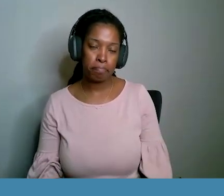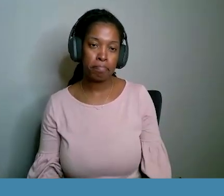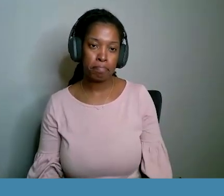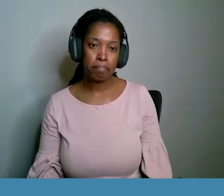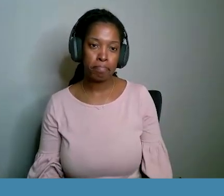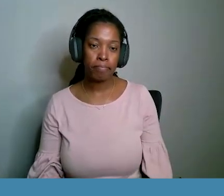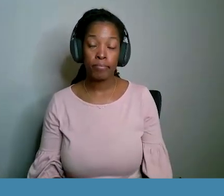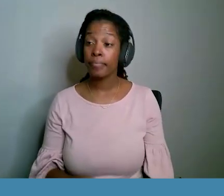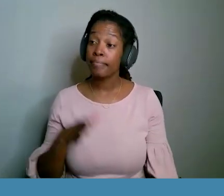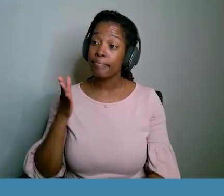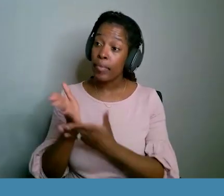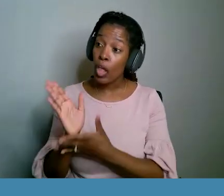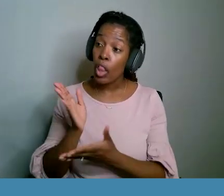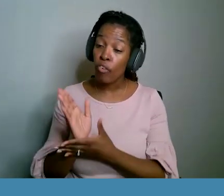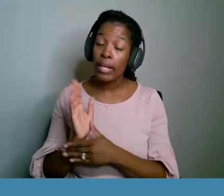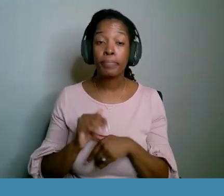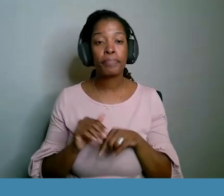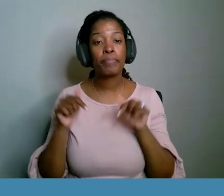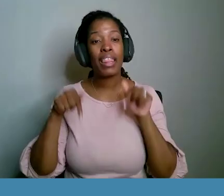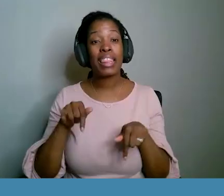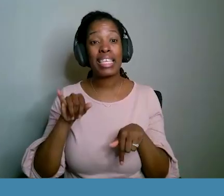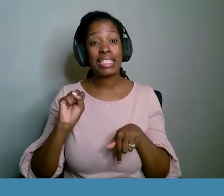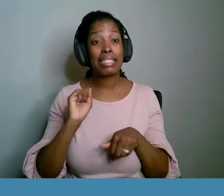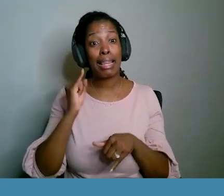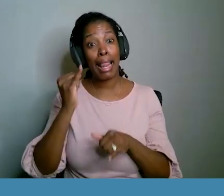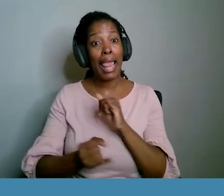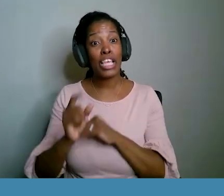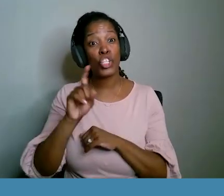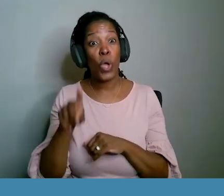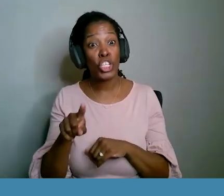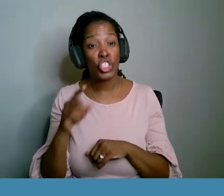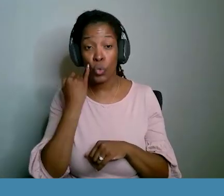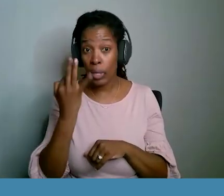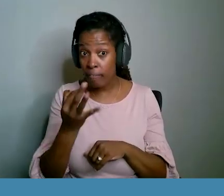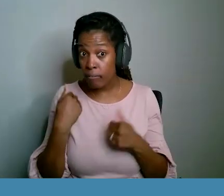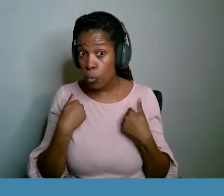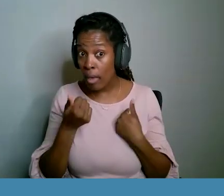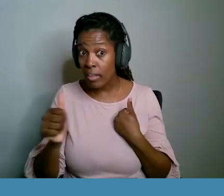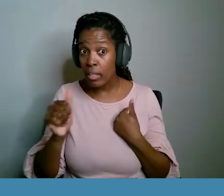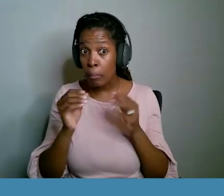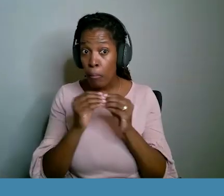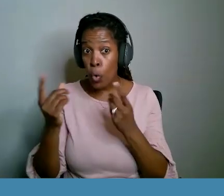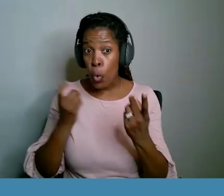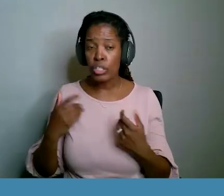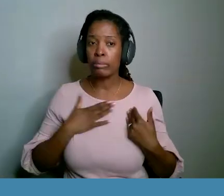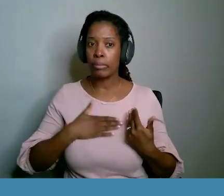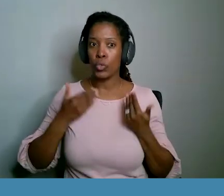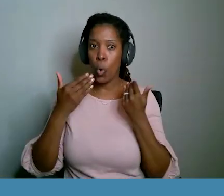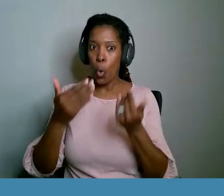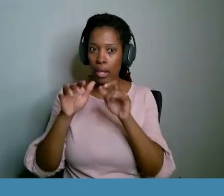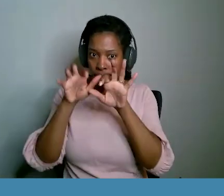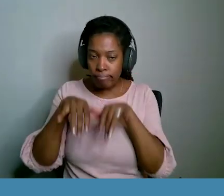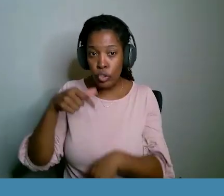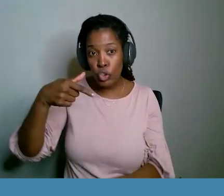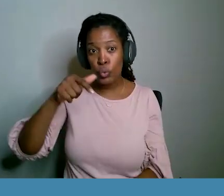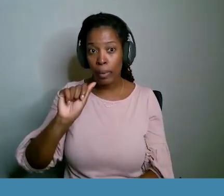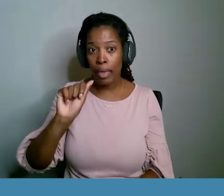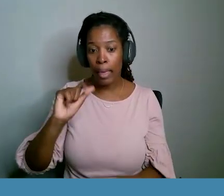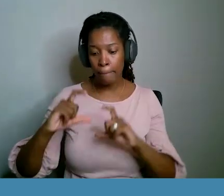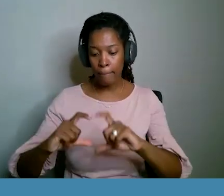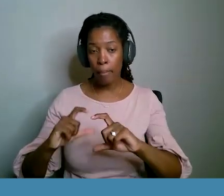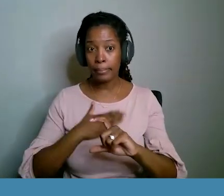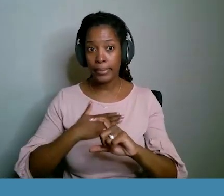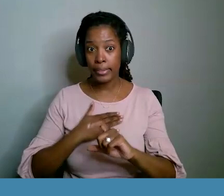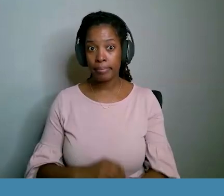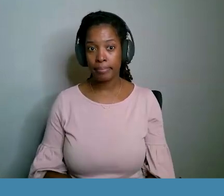All right. This is our last question. So if anybody else has a question, please go ahead and put it in the Q&A. But